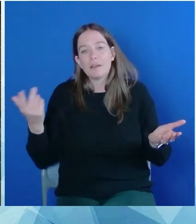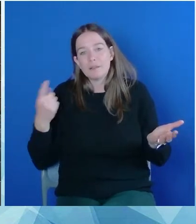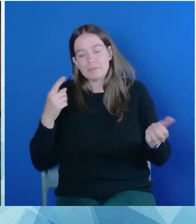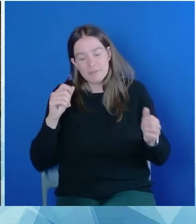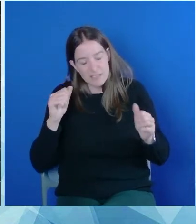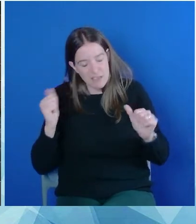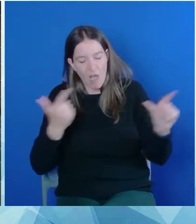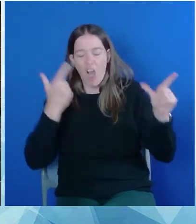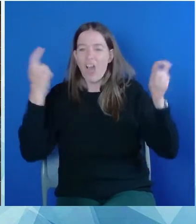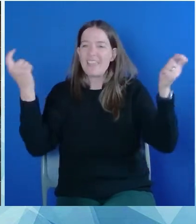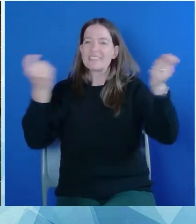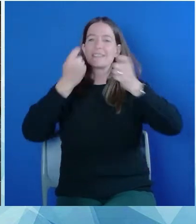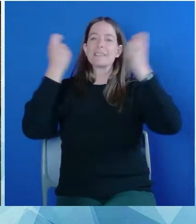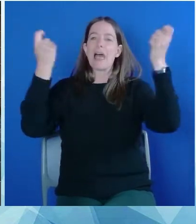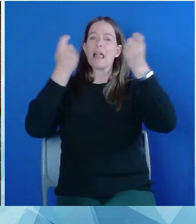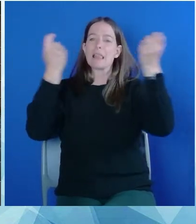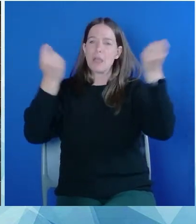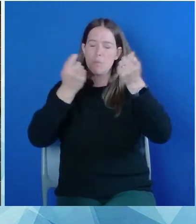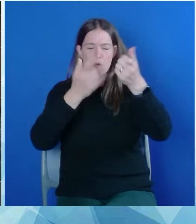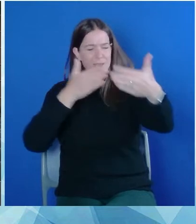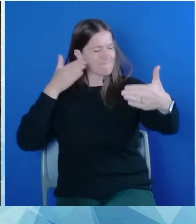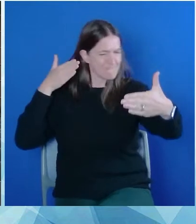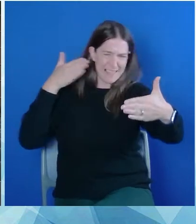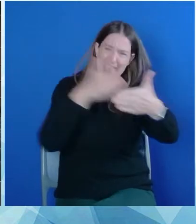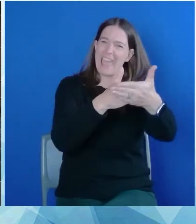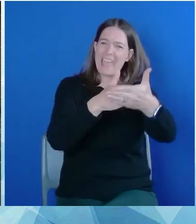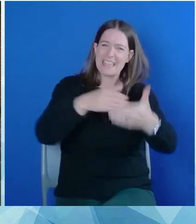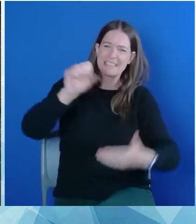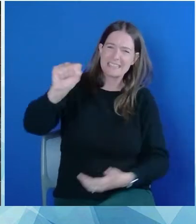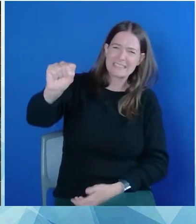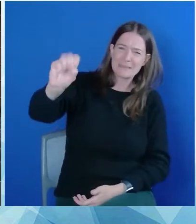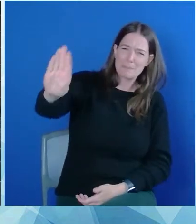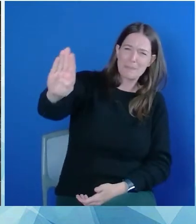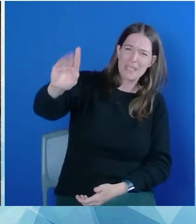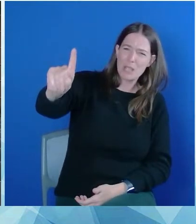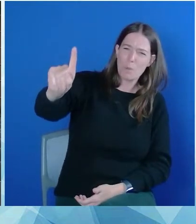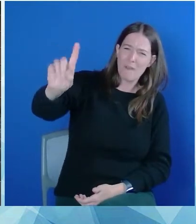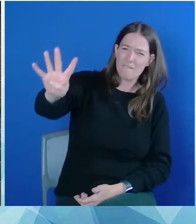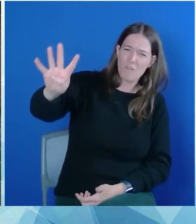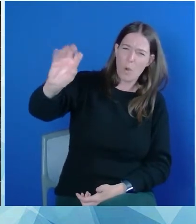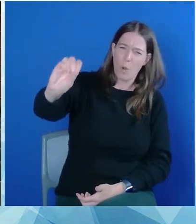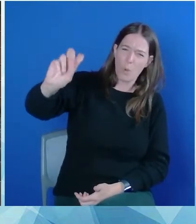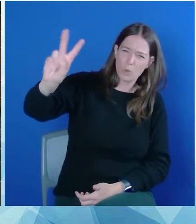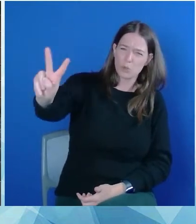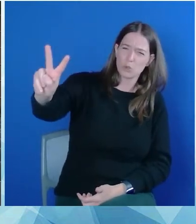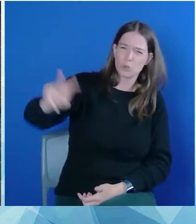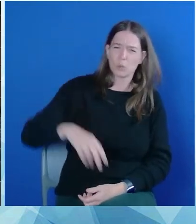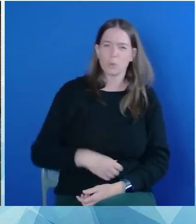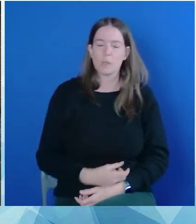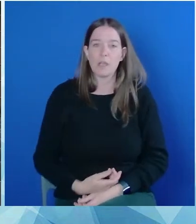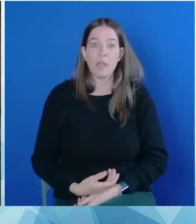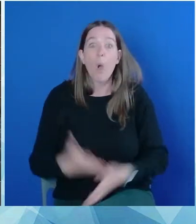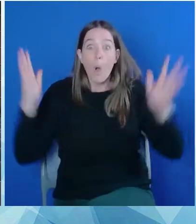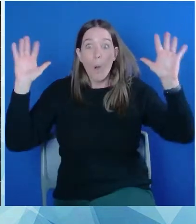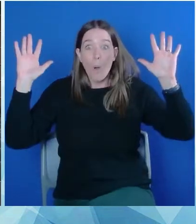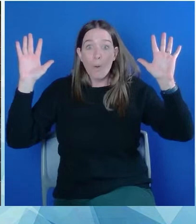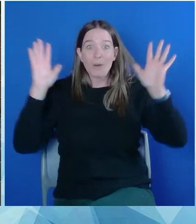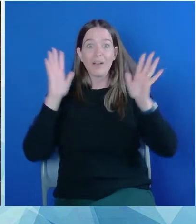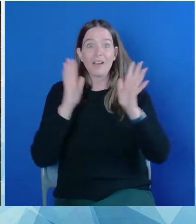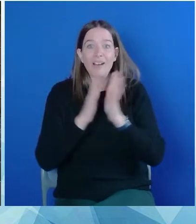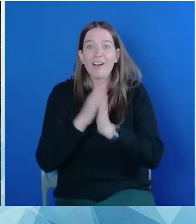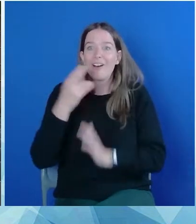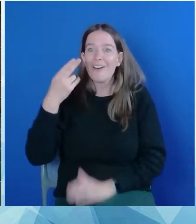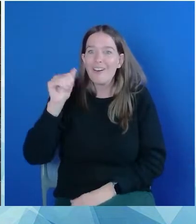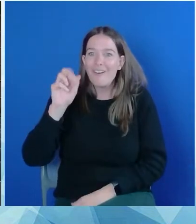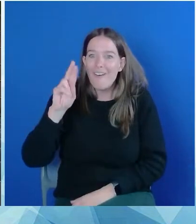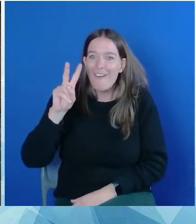Let's celebrate together and oppose SB 1402 together. Oh, gosh! Harvey just